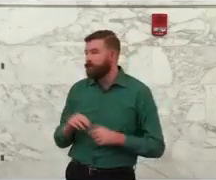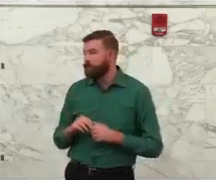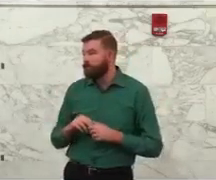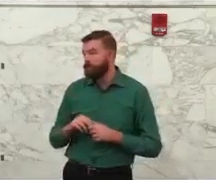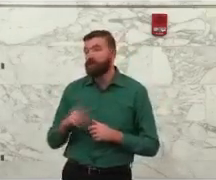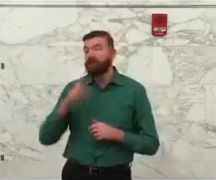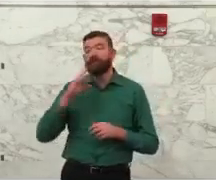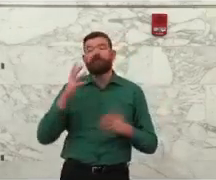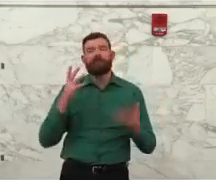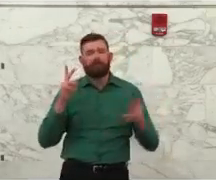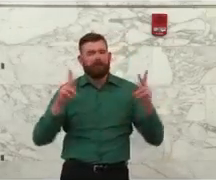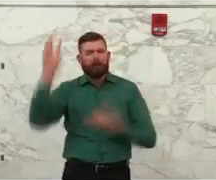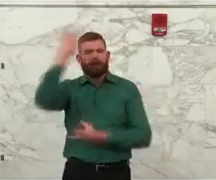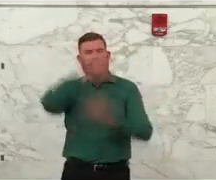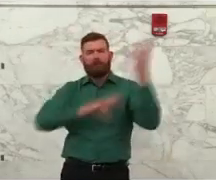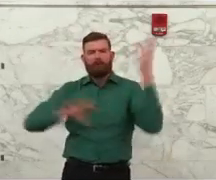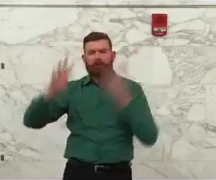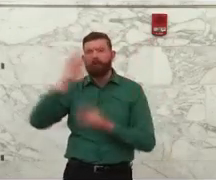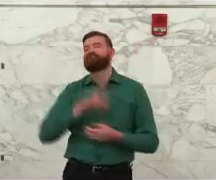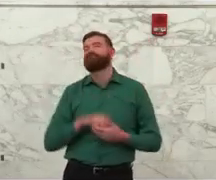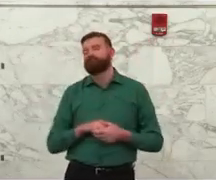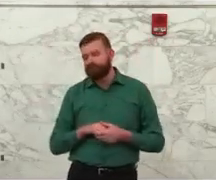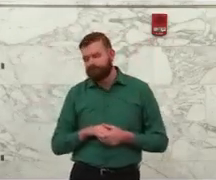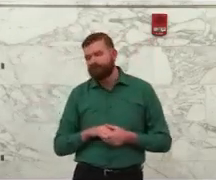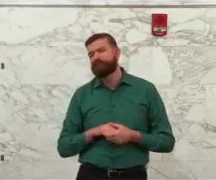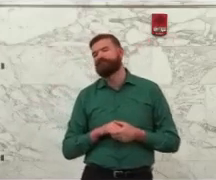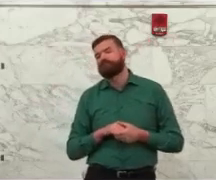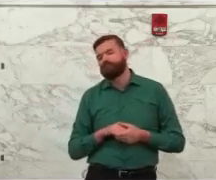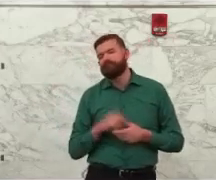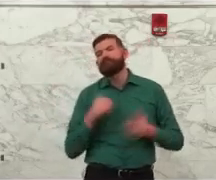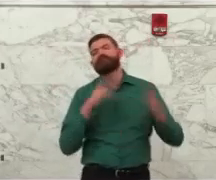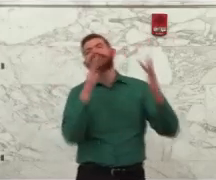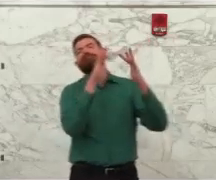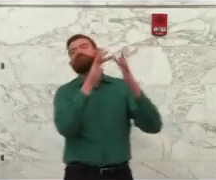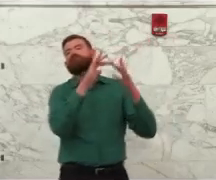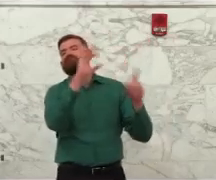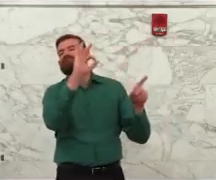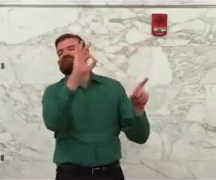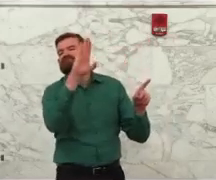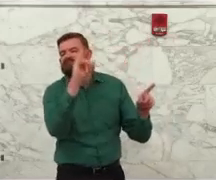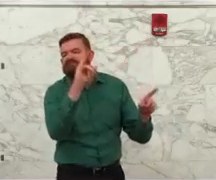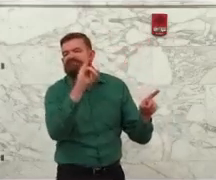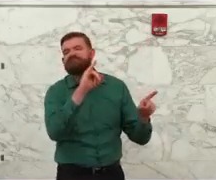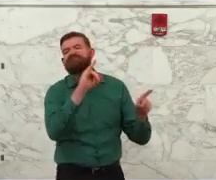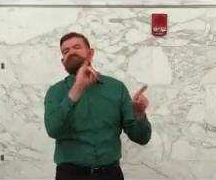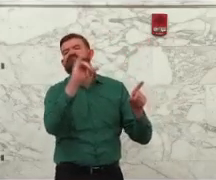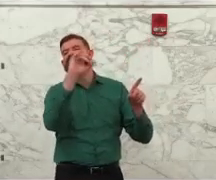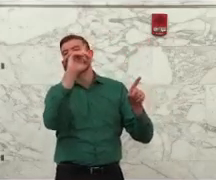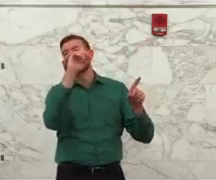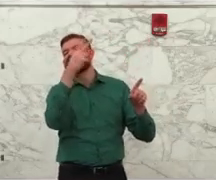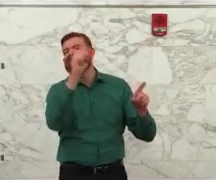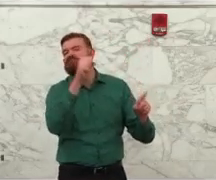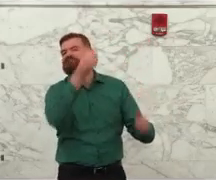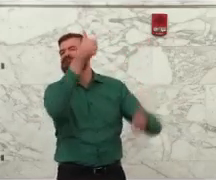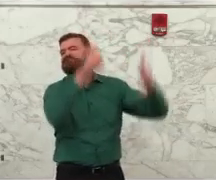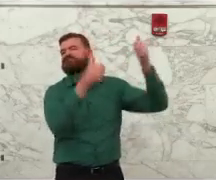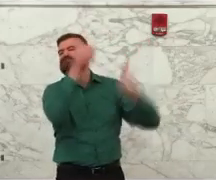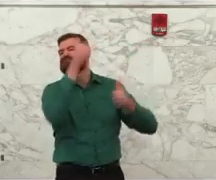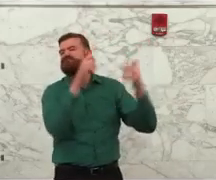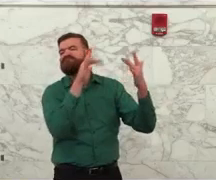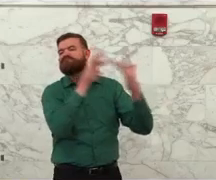We've been in constant contact with the intelligence community at the federal level, FBI, DHS, et cetera, and we've maintained a constant coordination for